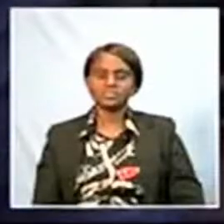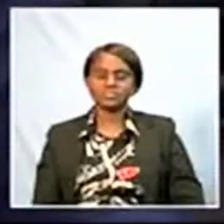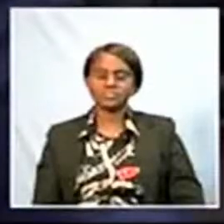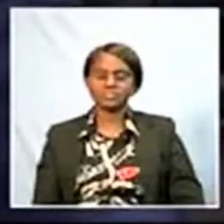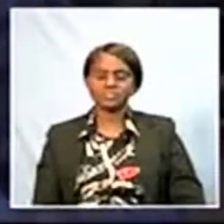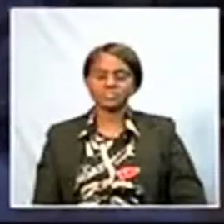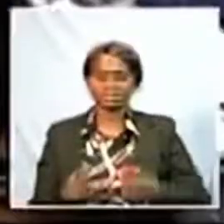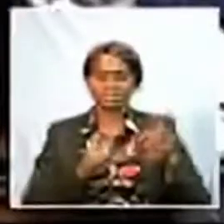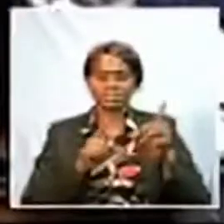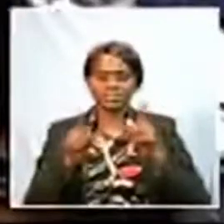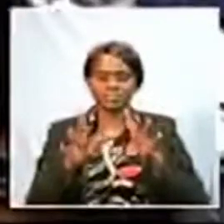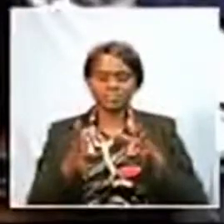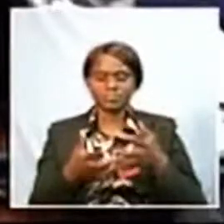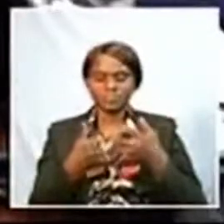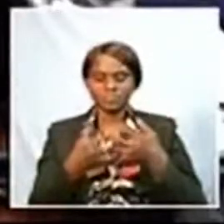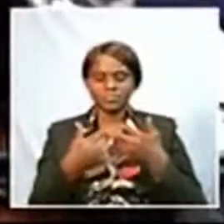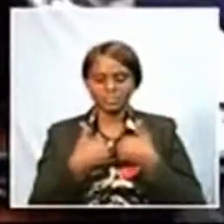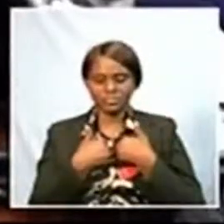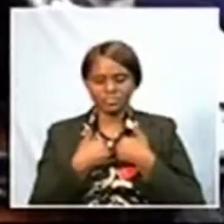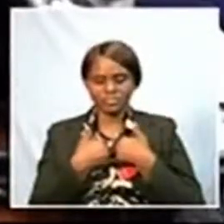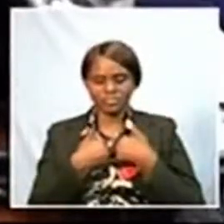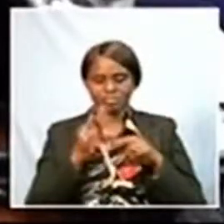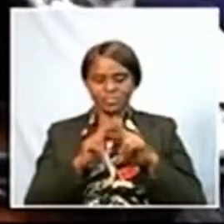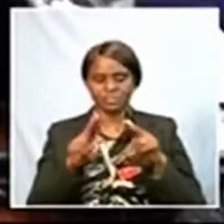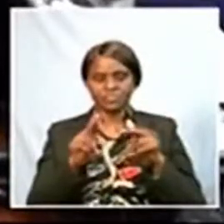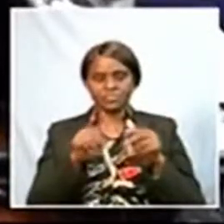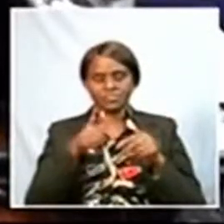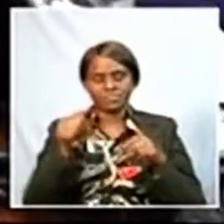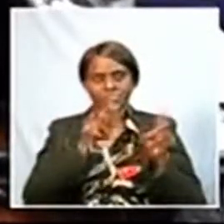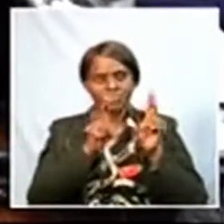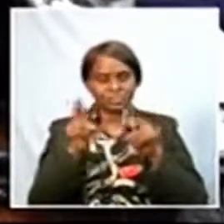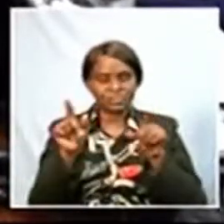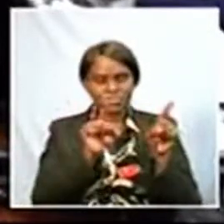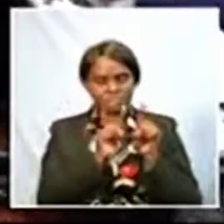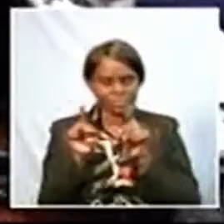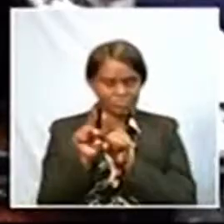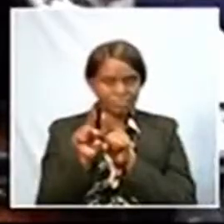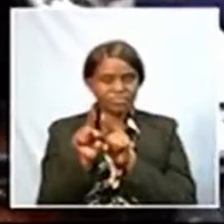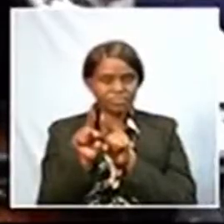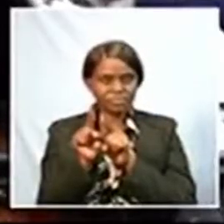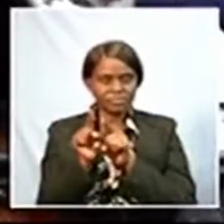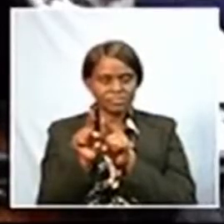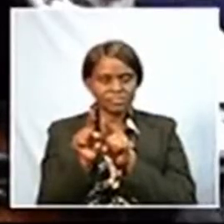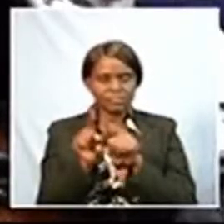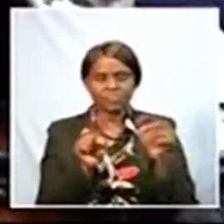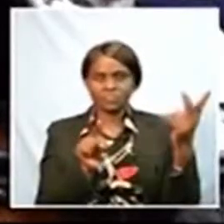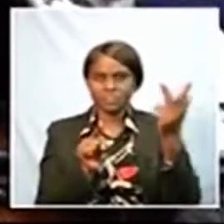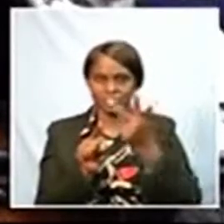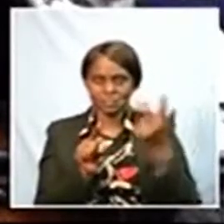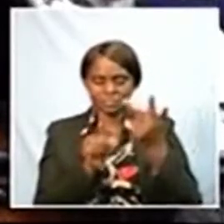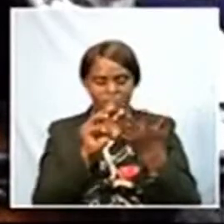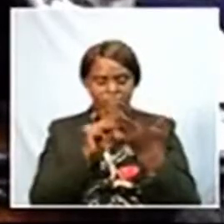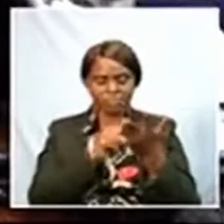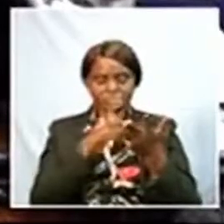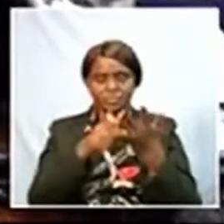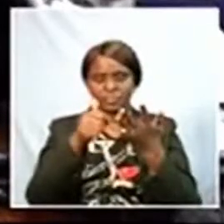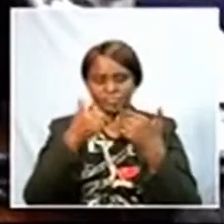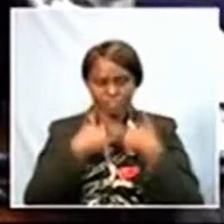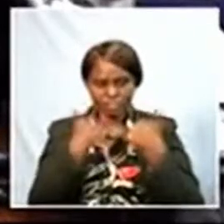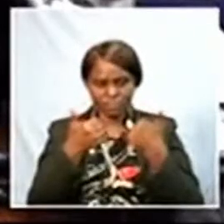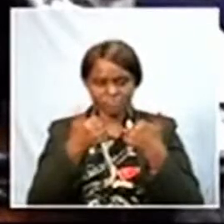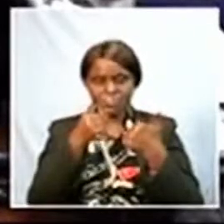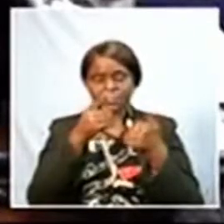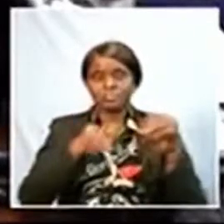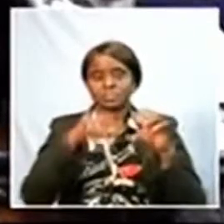Director Engineering, do you have And the Chair, as he answers circular? also, the 3 million that they have currently, does